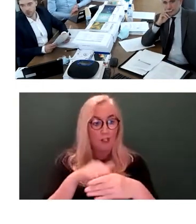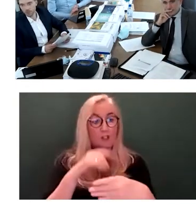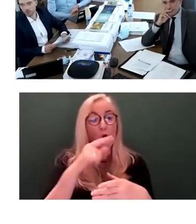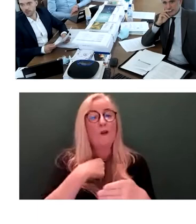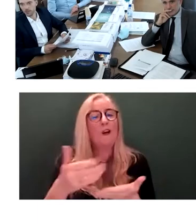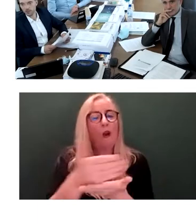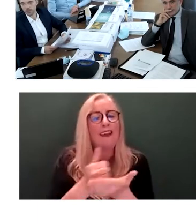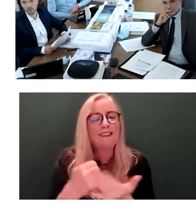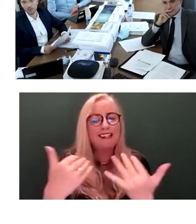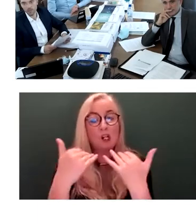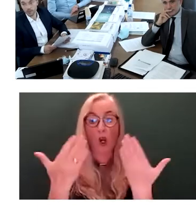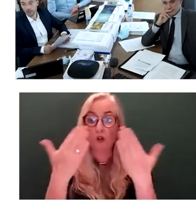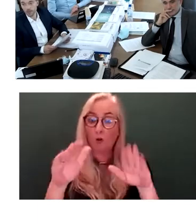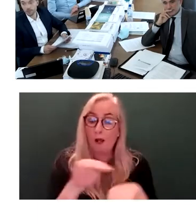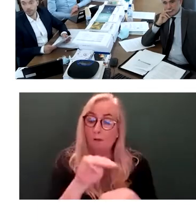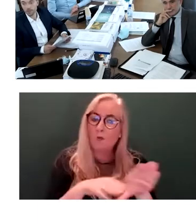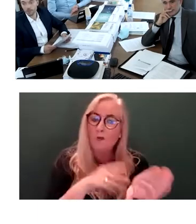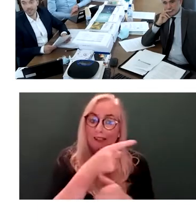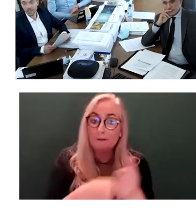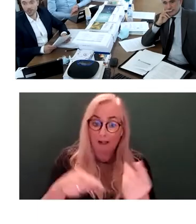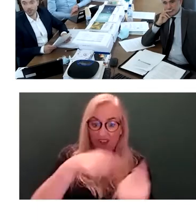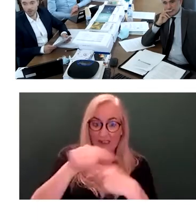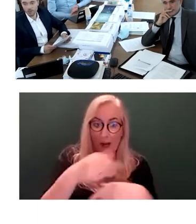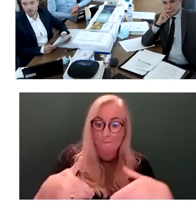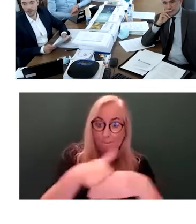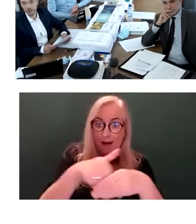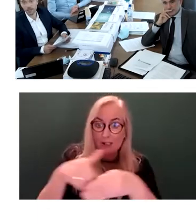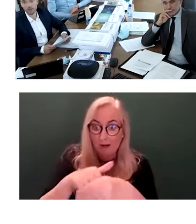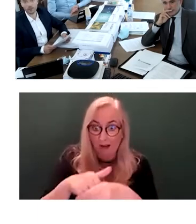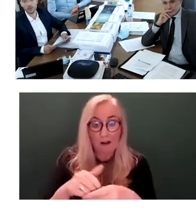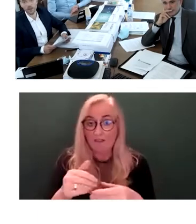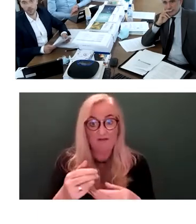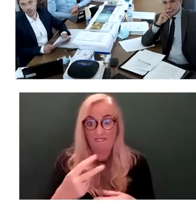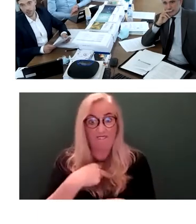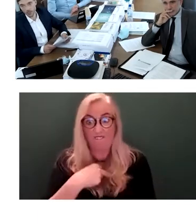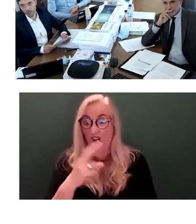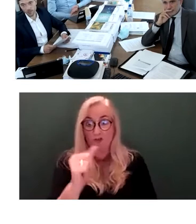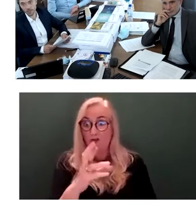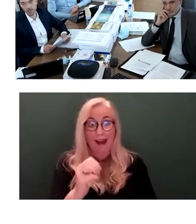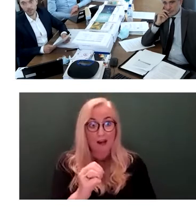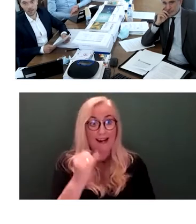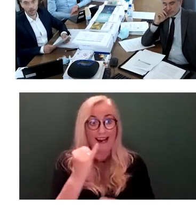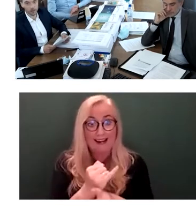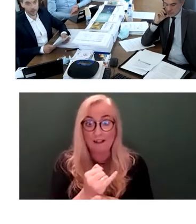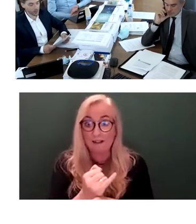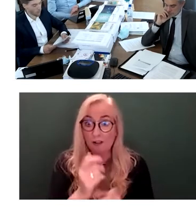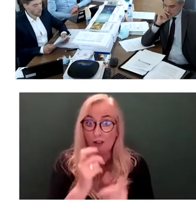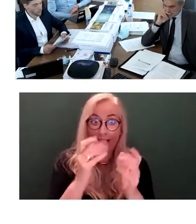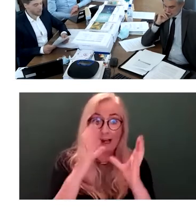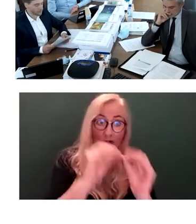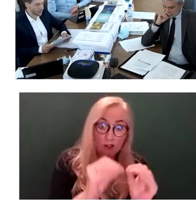to show that persons with disabilities participate actually very rarely in further education and training in